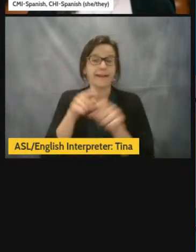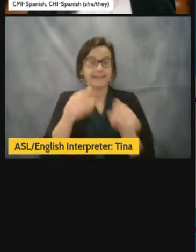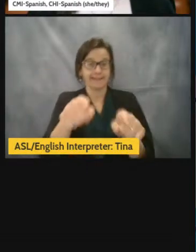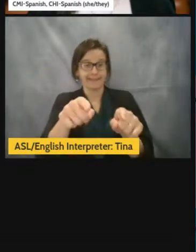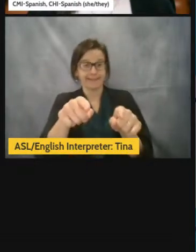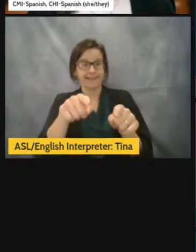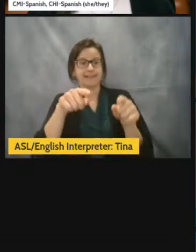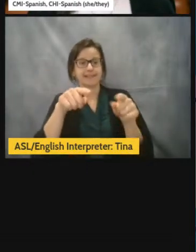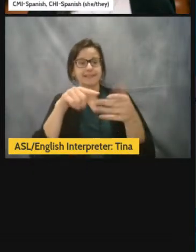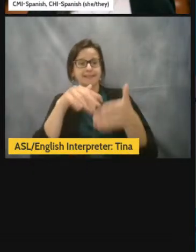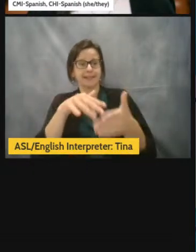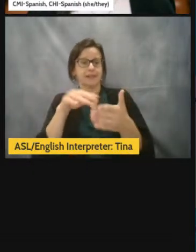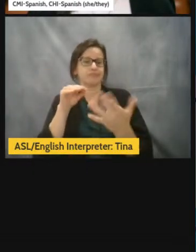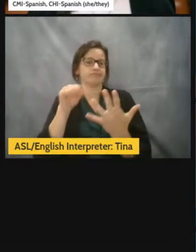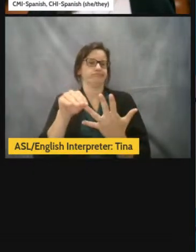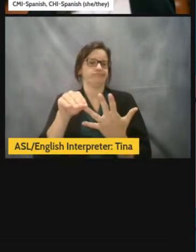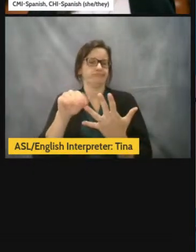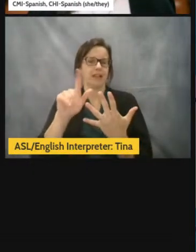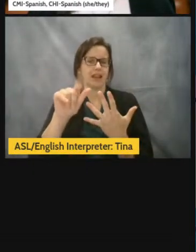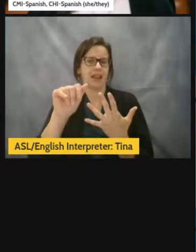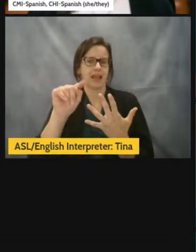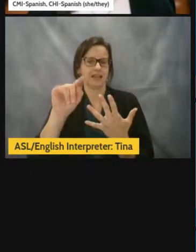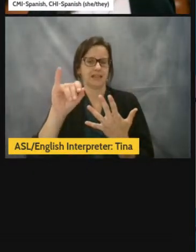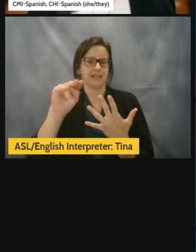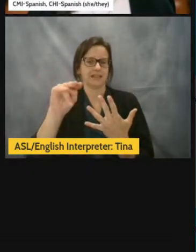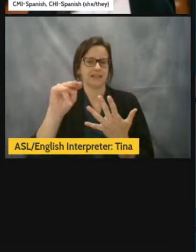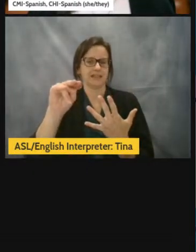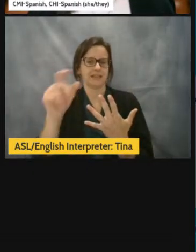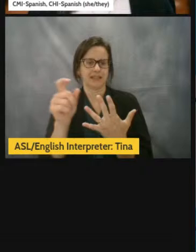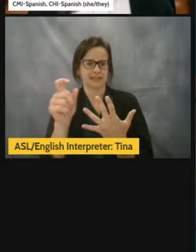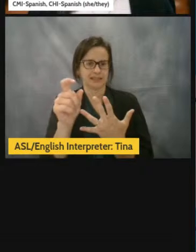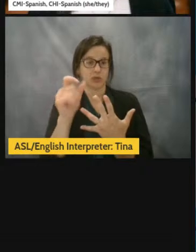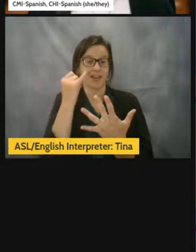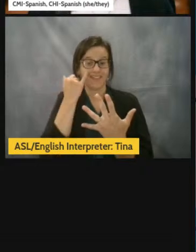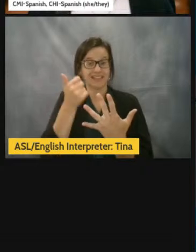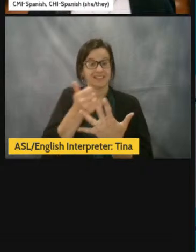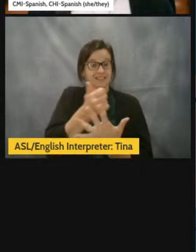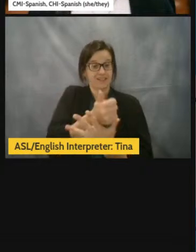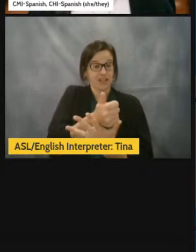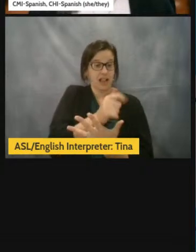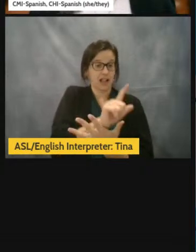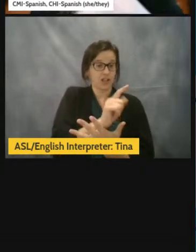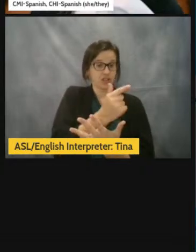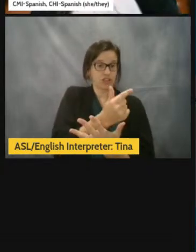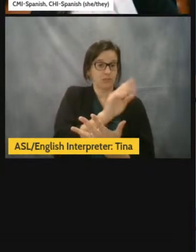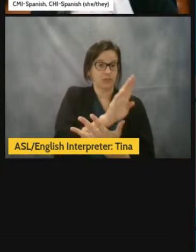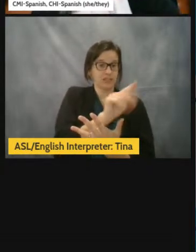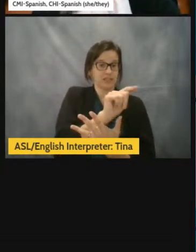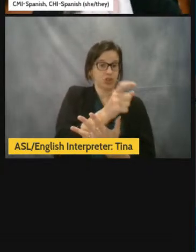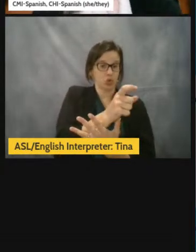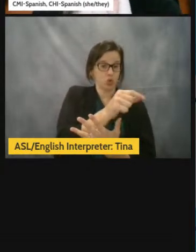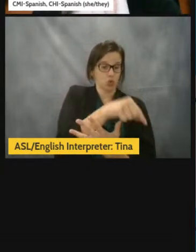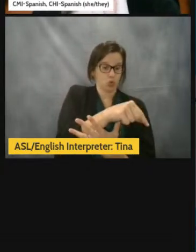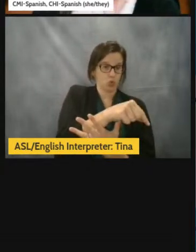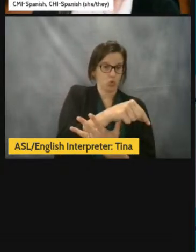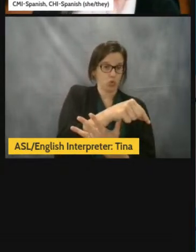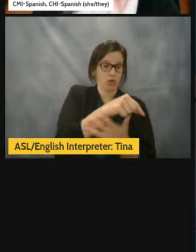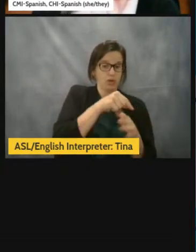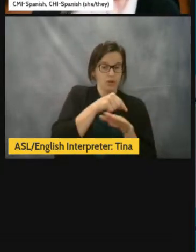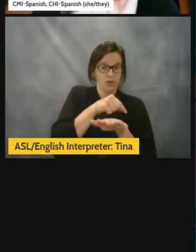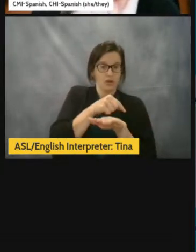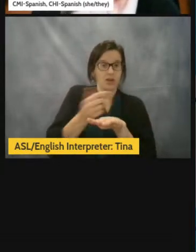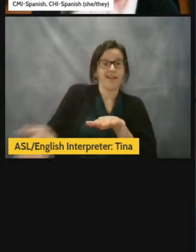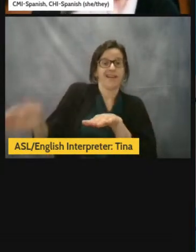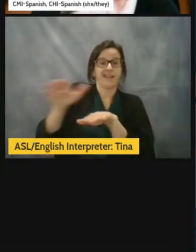When someone is LGBTQ and Latinx, it says 30% more likely, okay? So I think that might